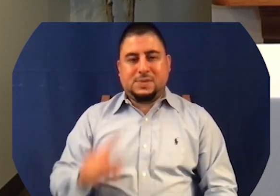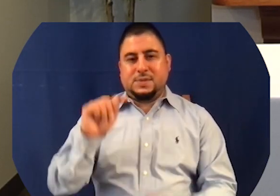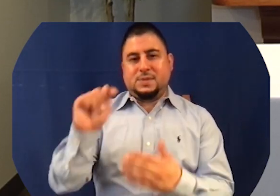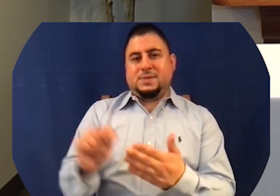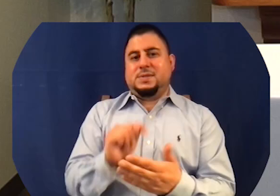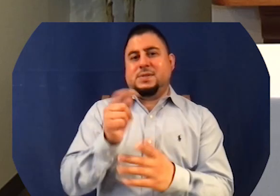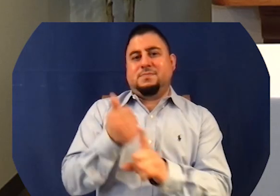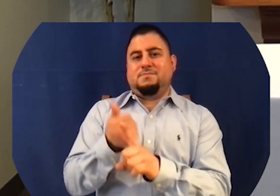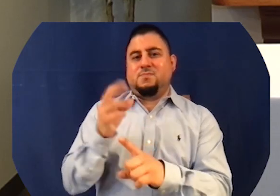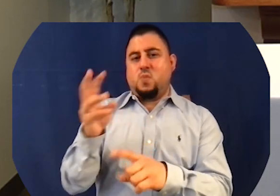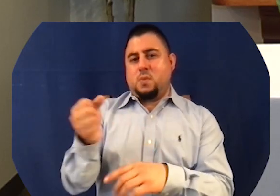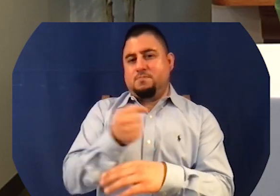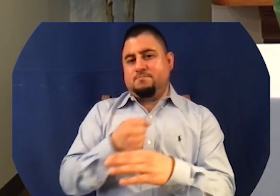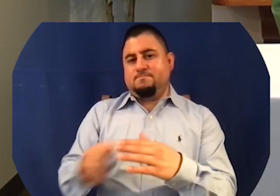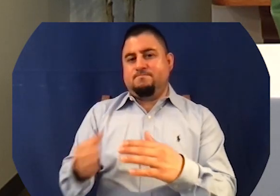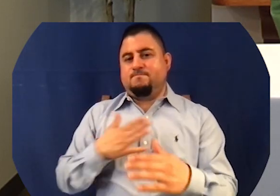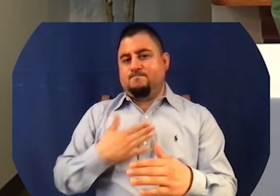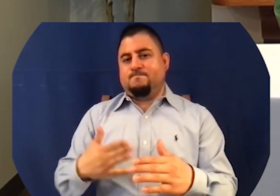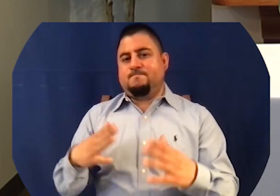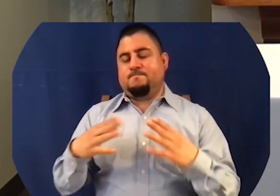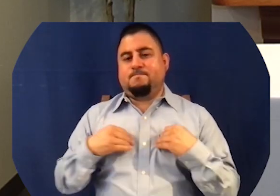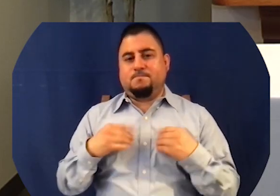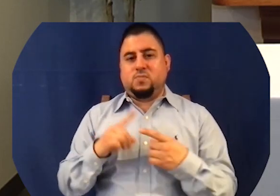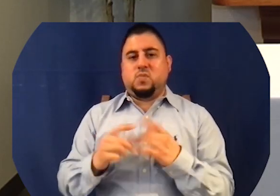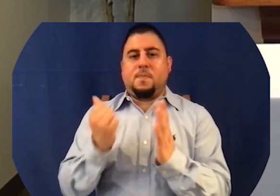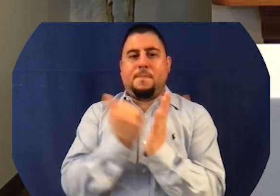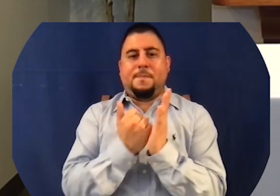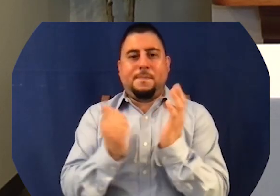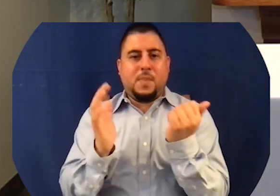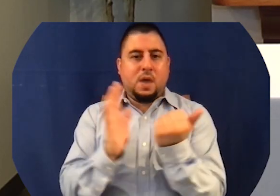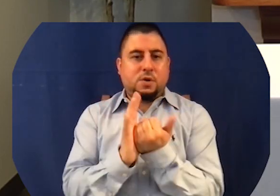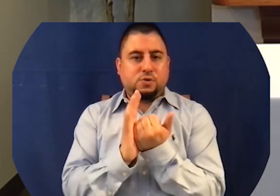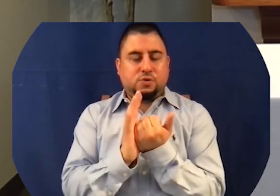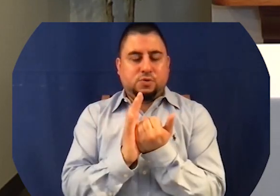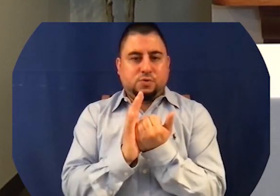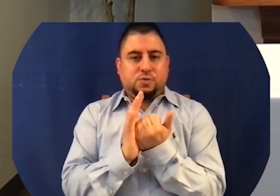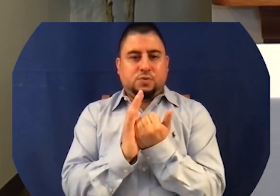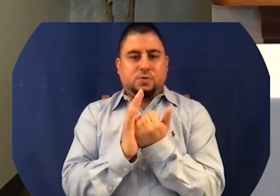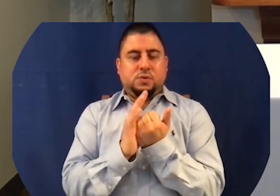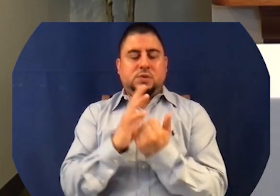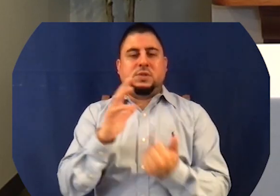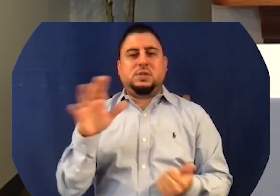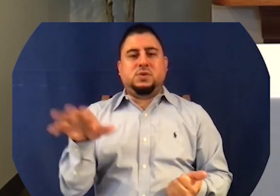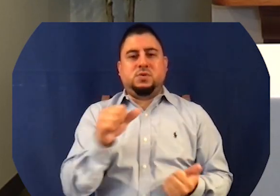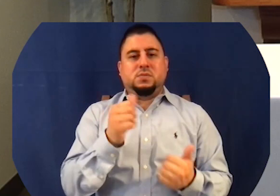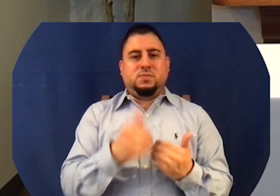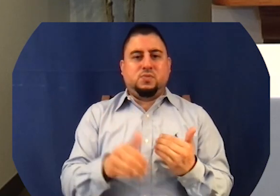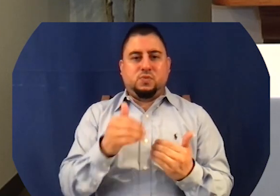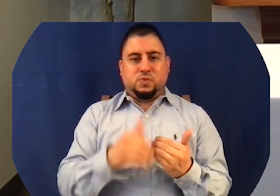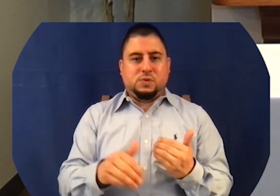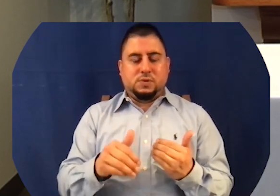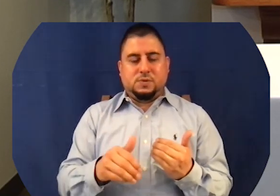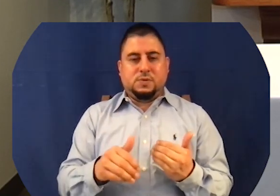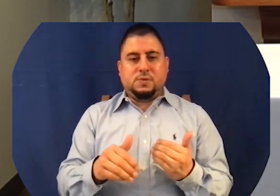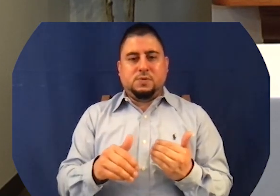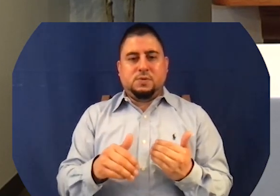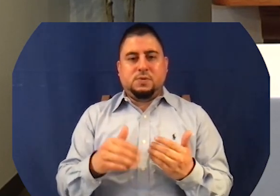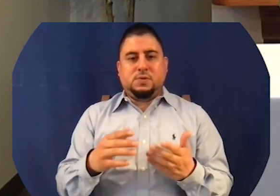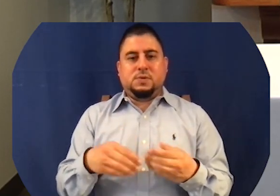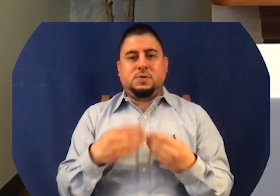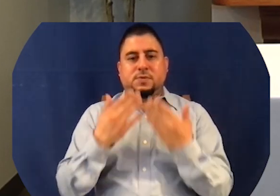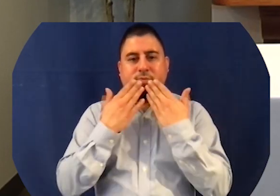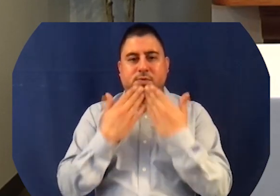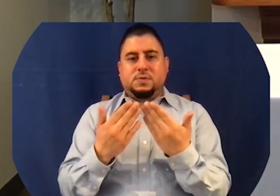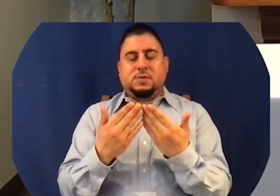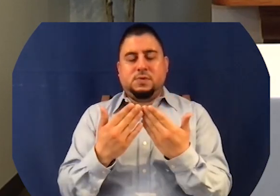At the time he was betrayed and entered willingly into his passion, he took bread, and